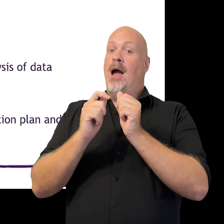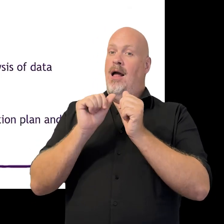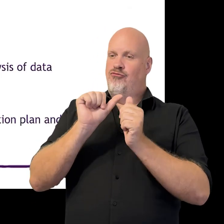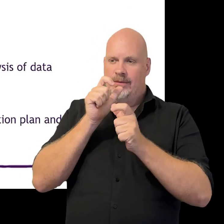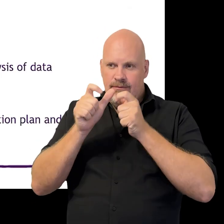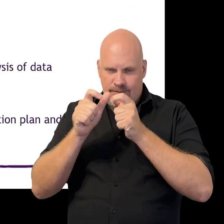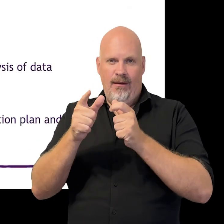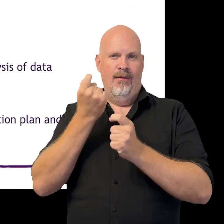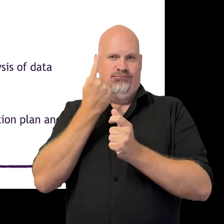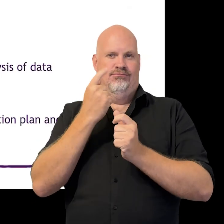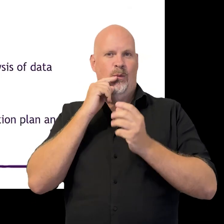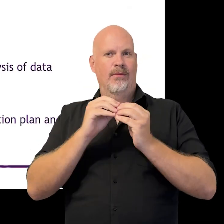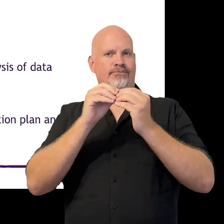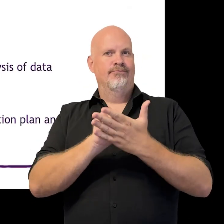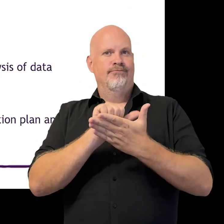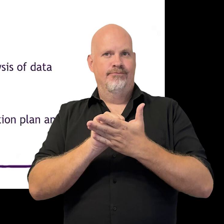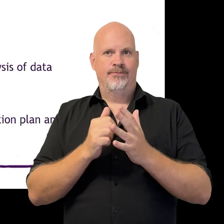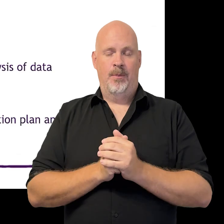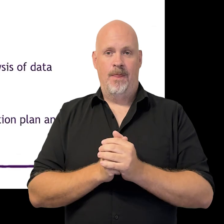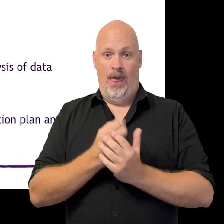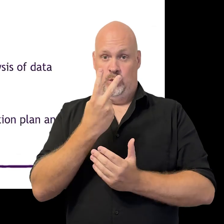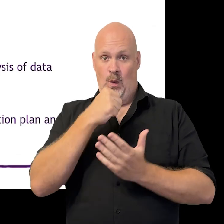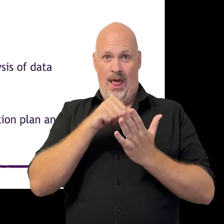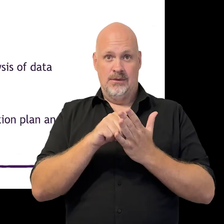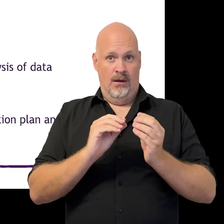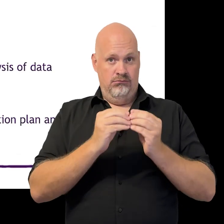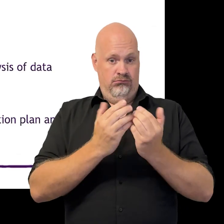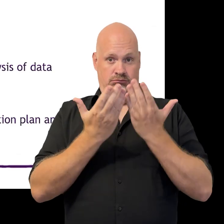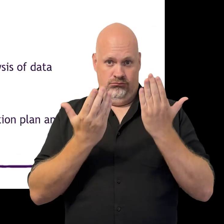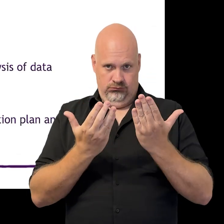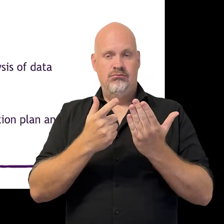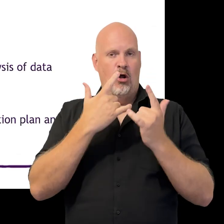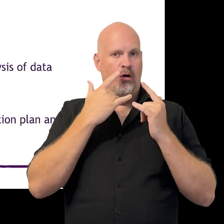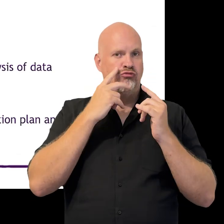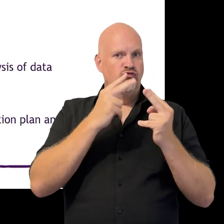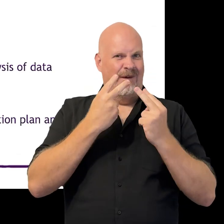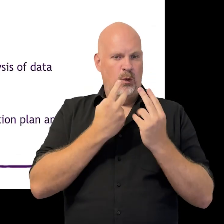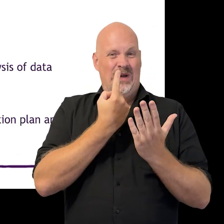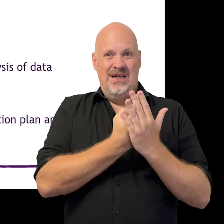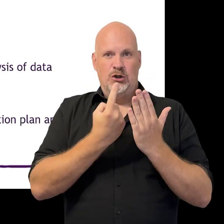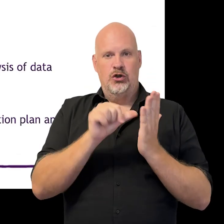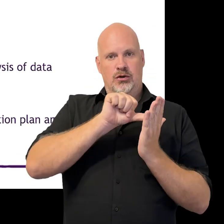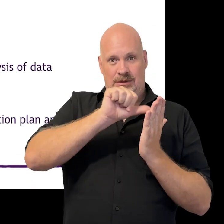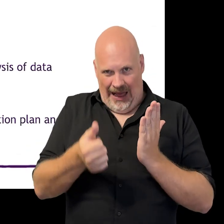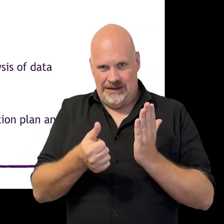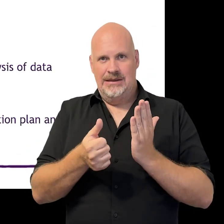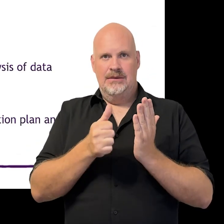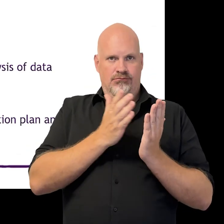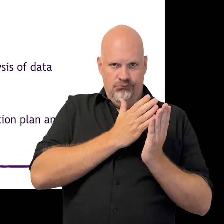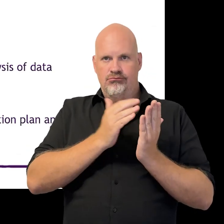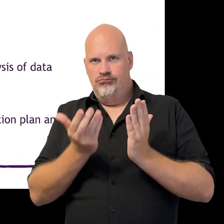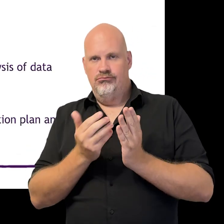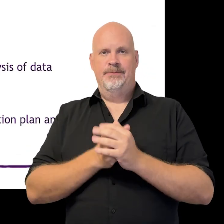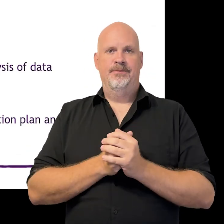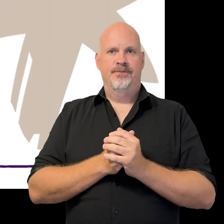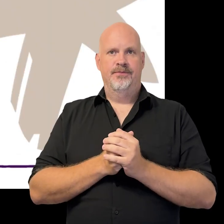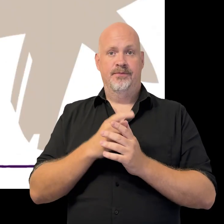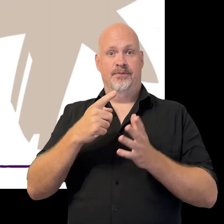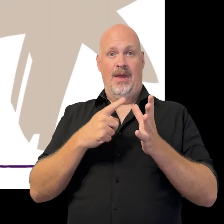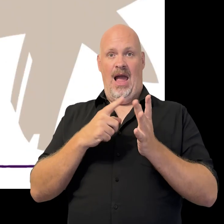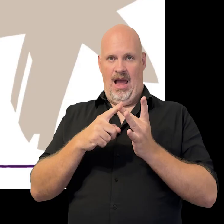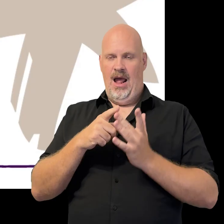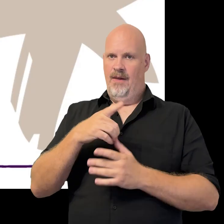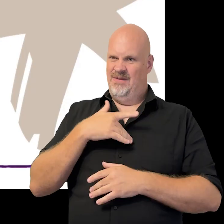be thinking of to complement everything that you will then get from your own tutors.